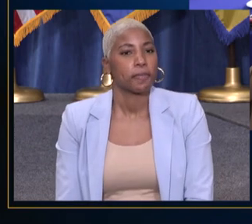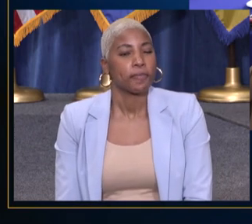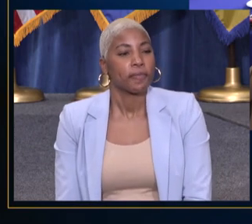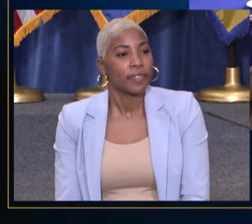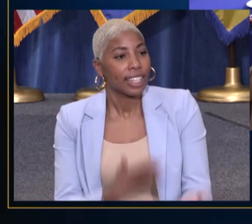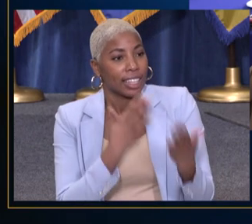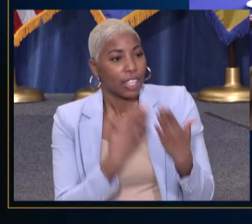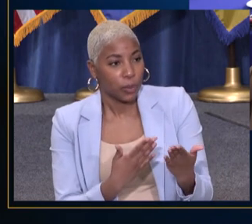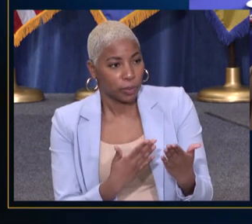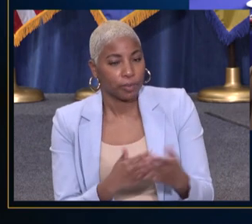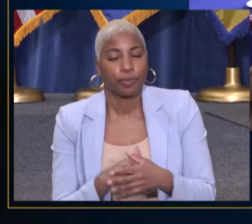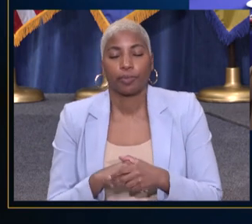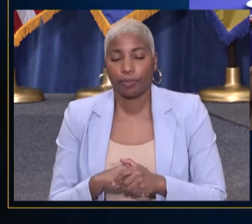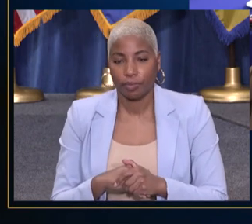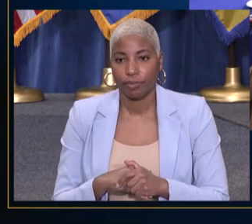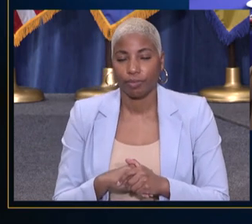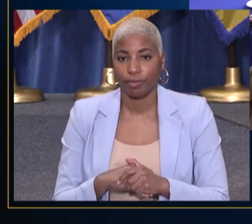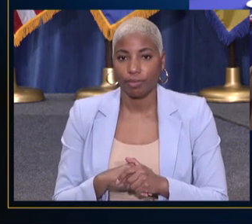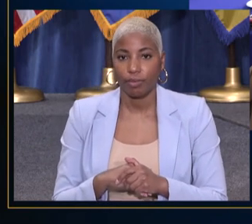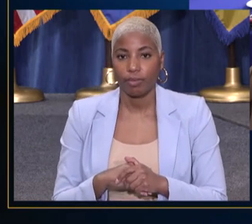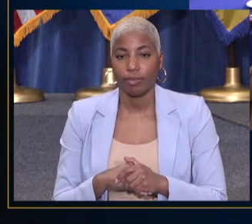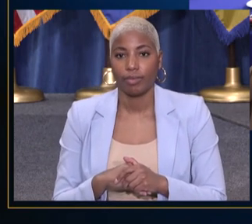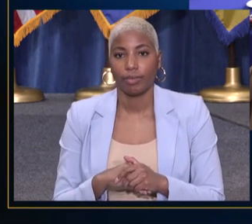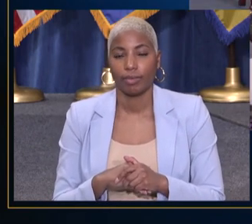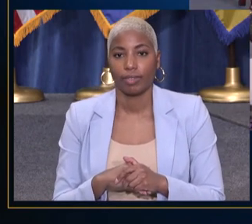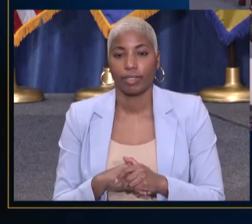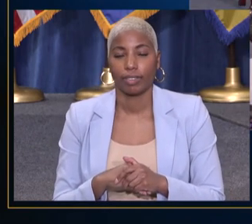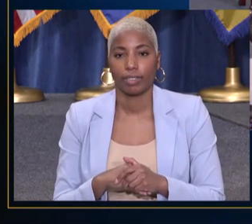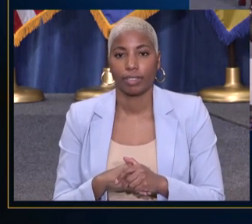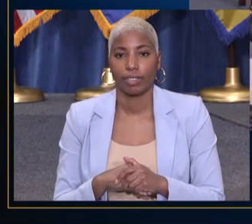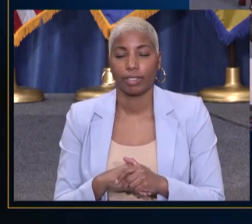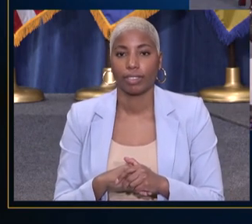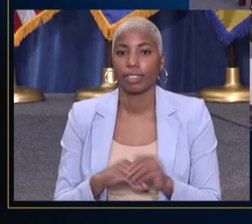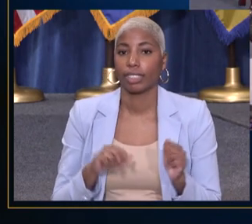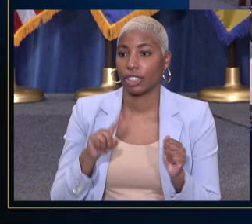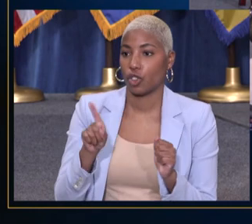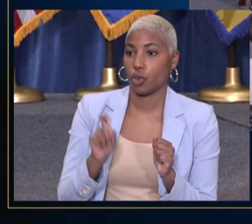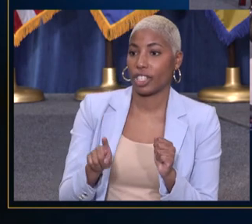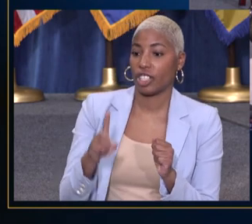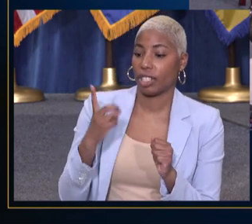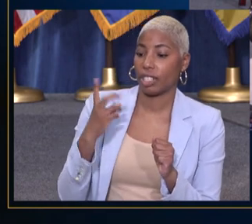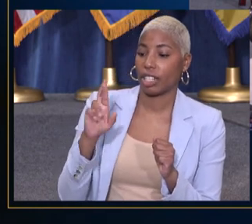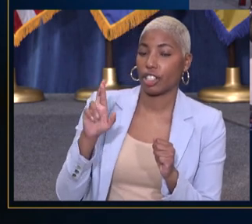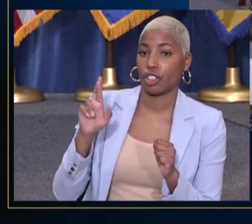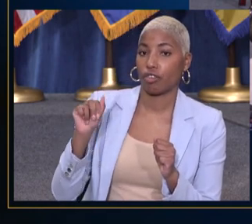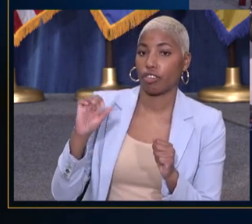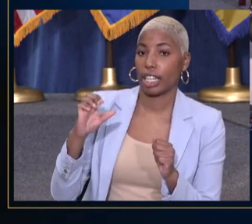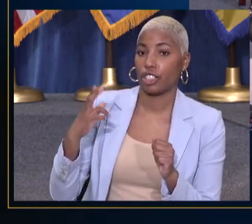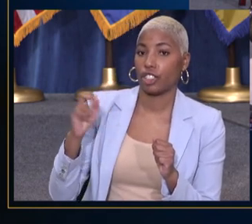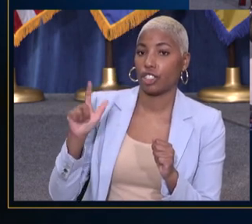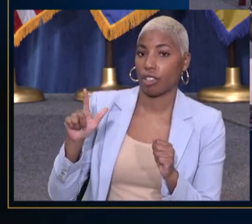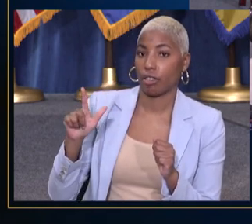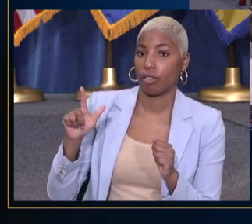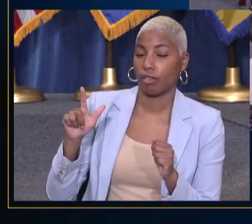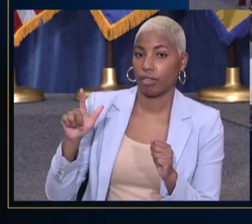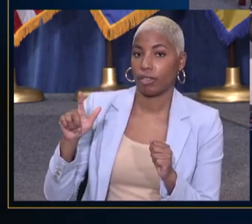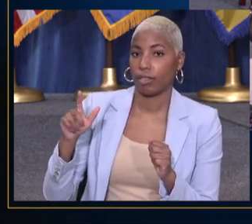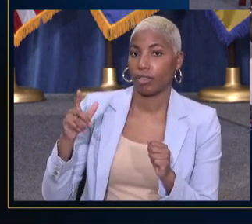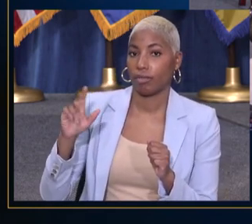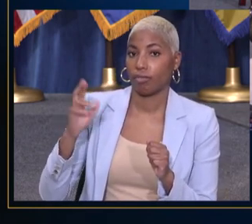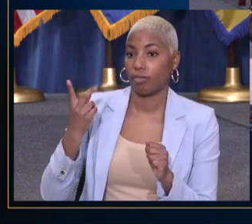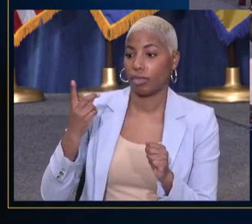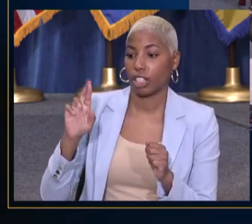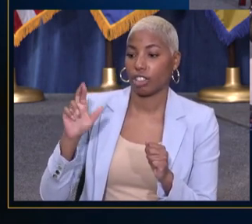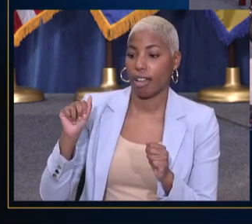you. So this question in the next 2 minutes, Dr. Rachel, Alexia, from your perspective as